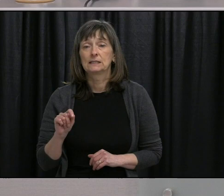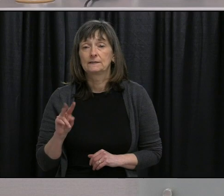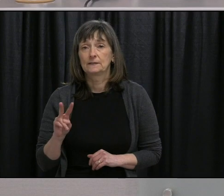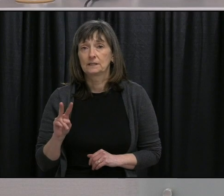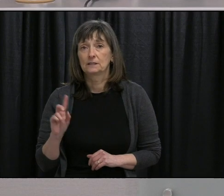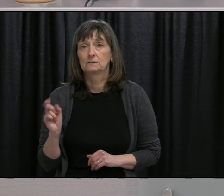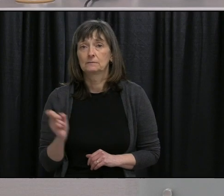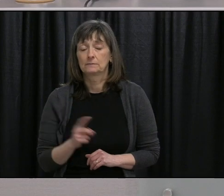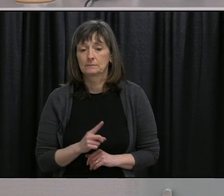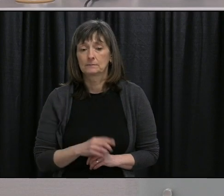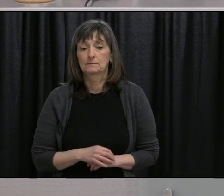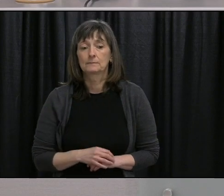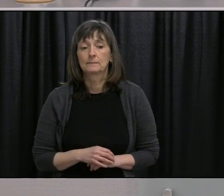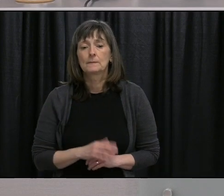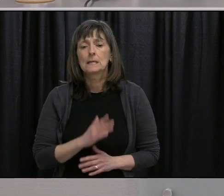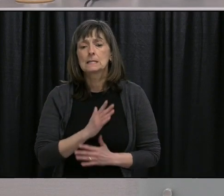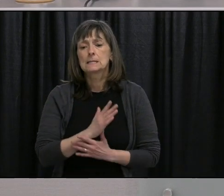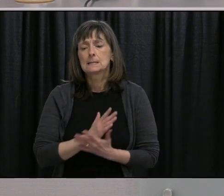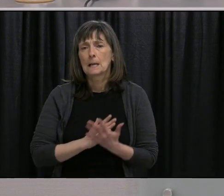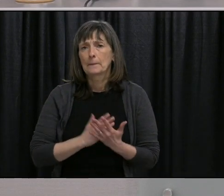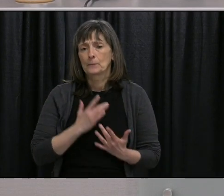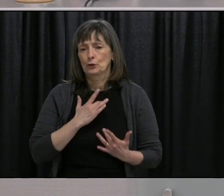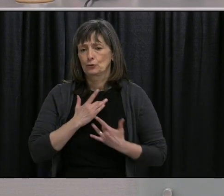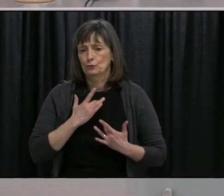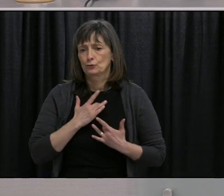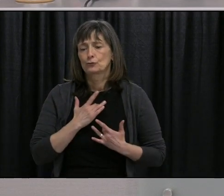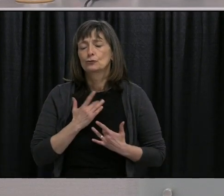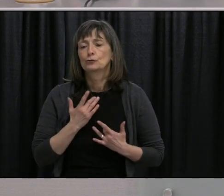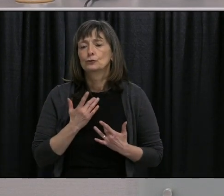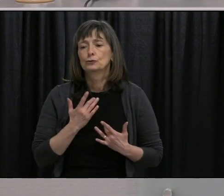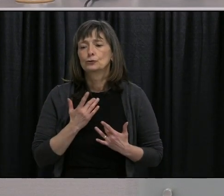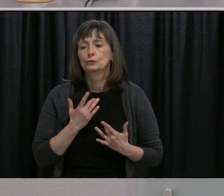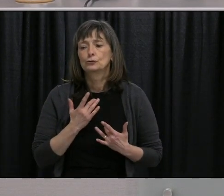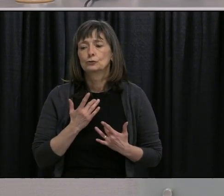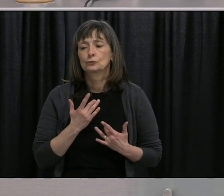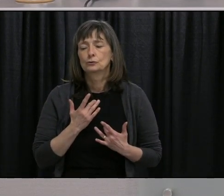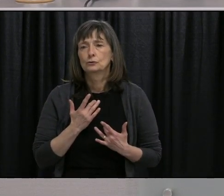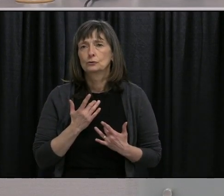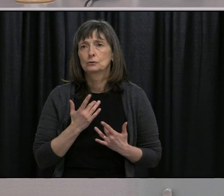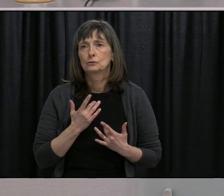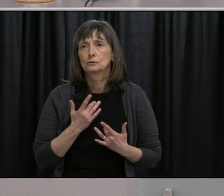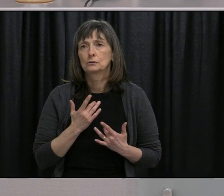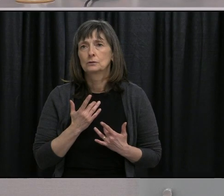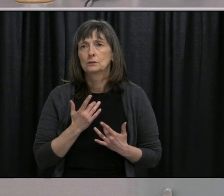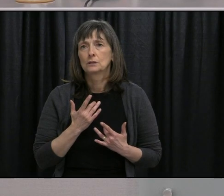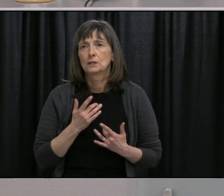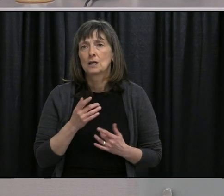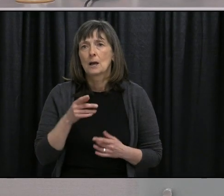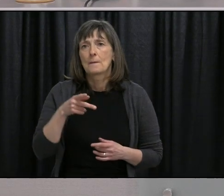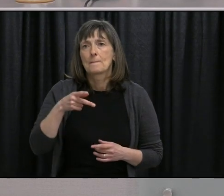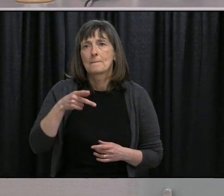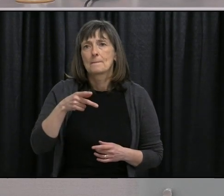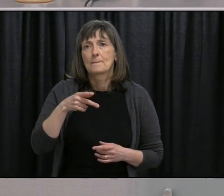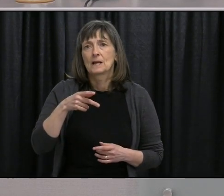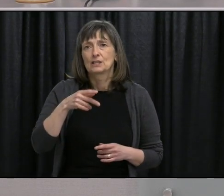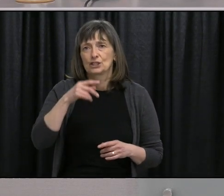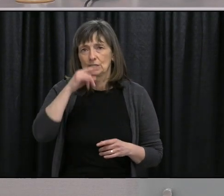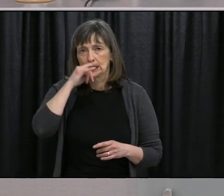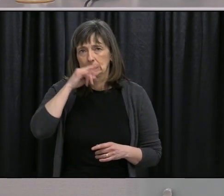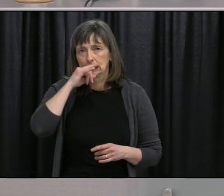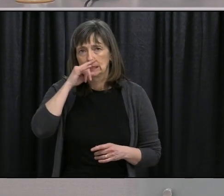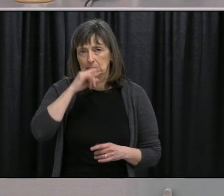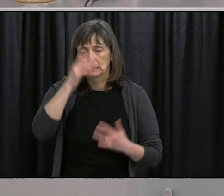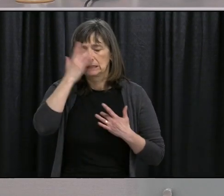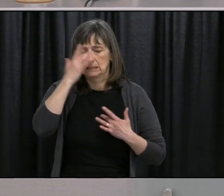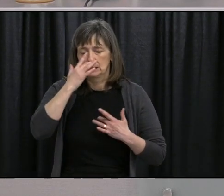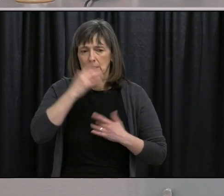many concerns raised about the breakout of a child disease that we've been identified in New